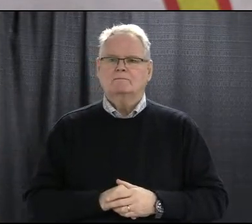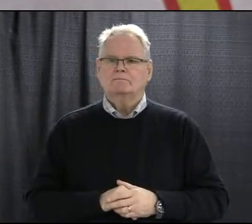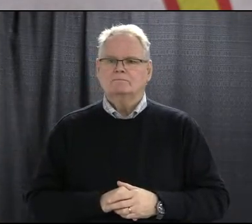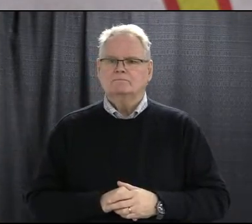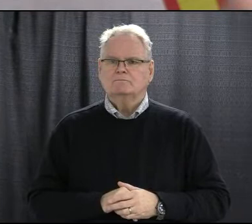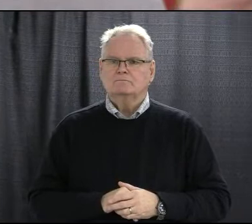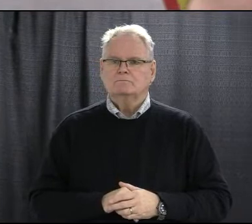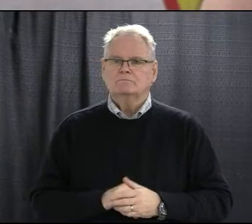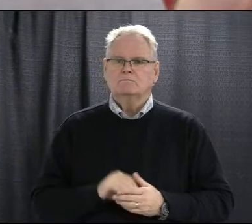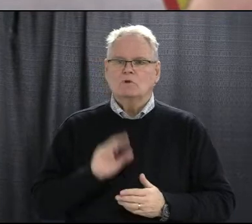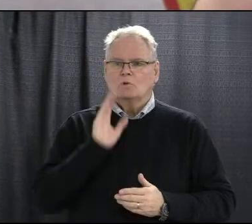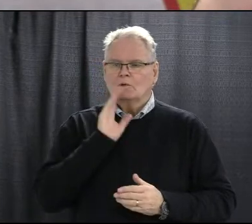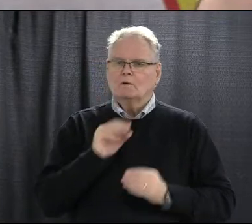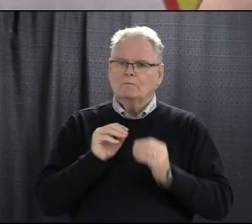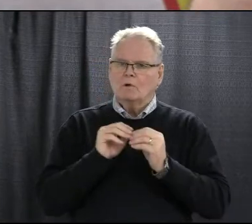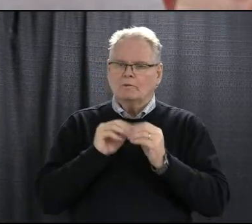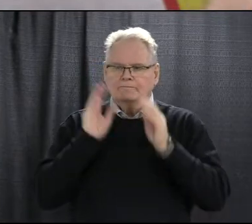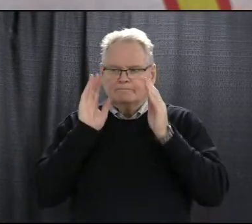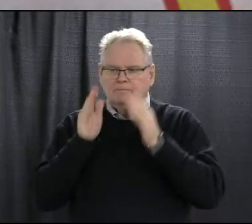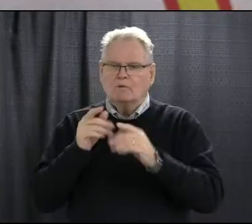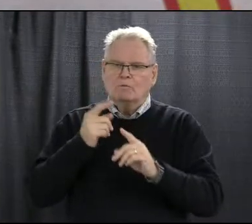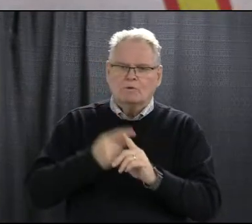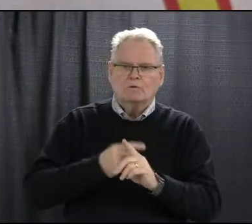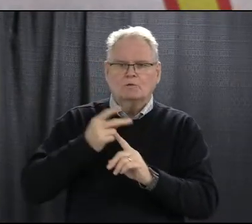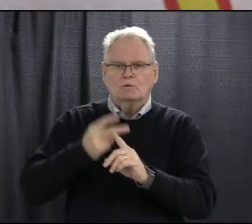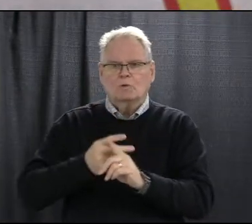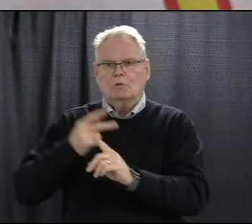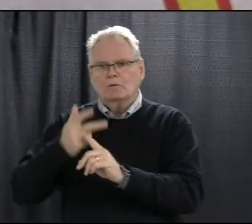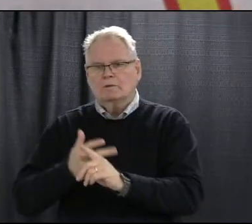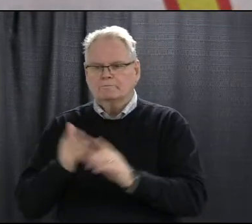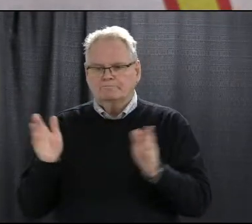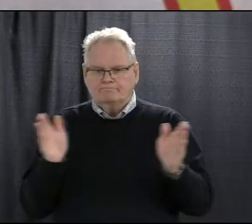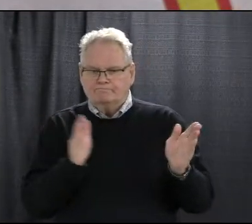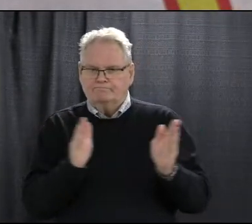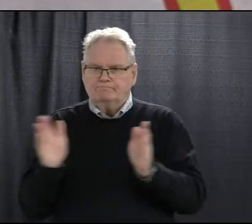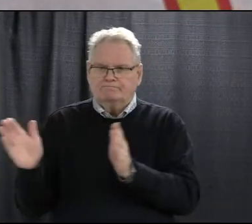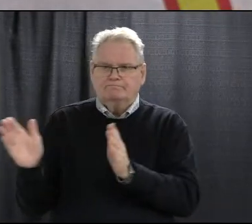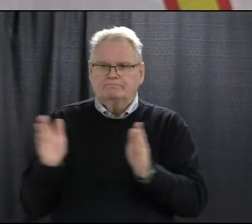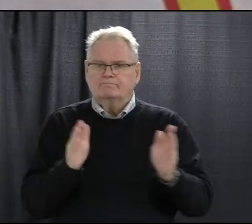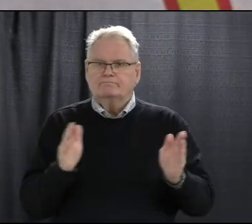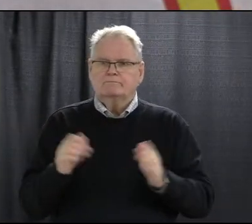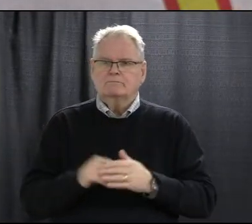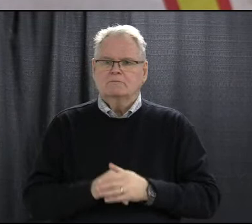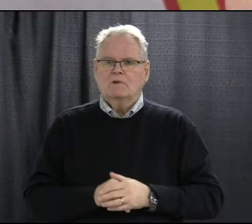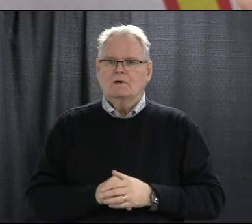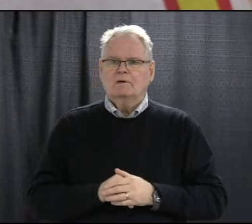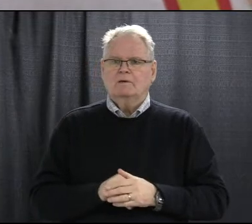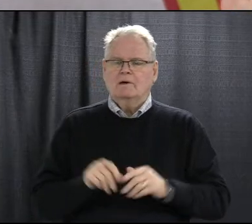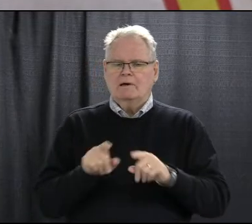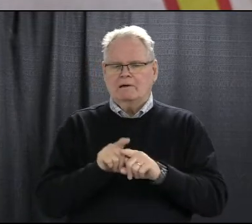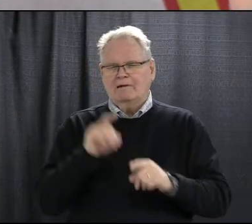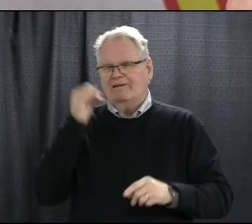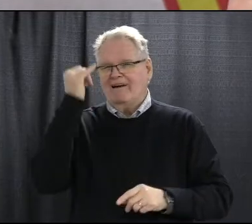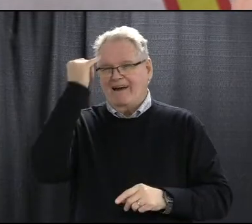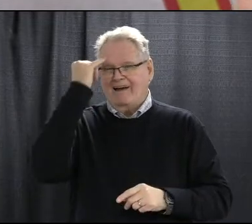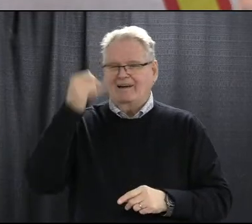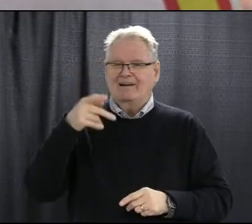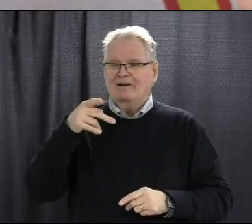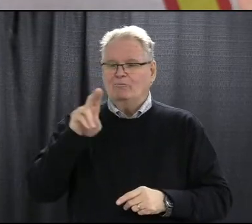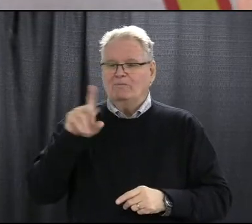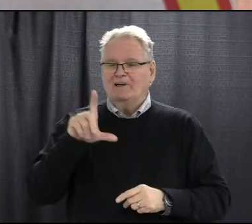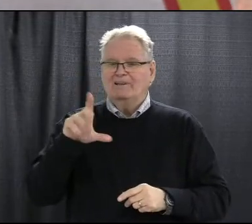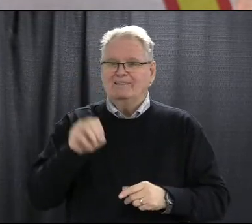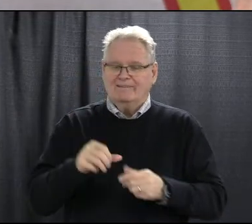I keep talking about how the puzzle pieces fit together to provide a picture. The changes we've made in terms of the